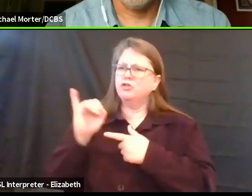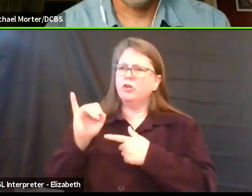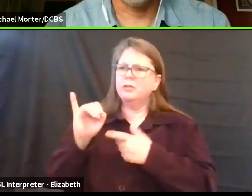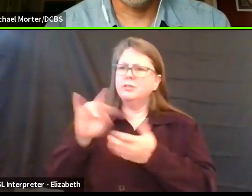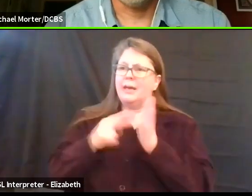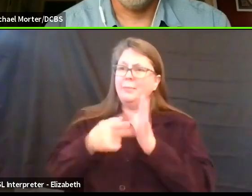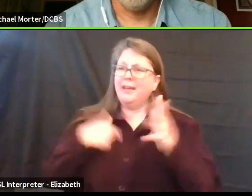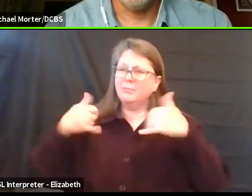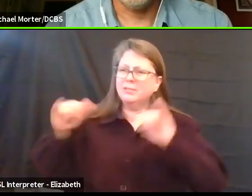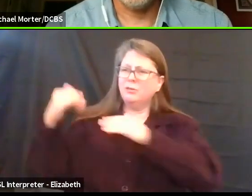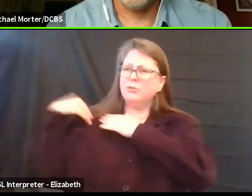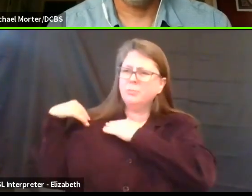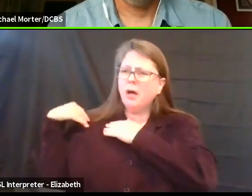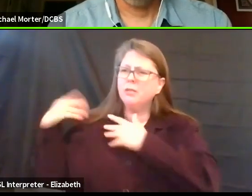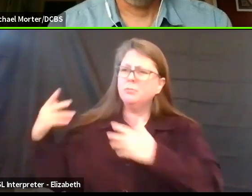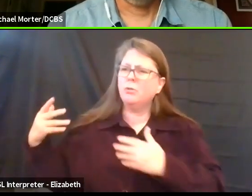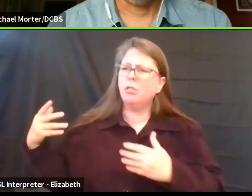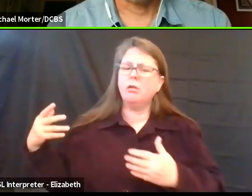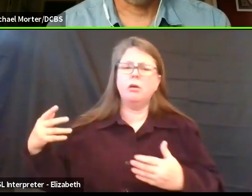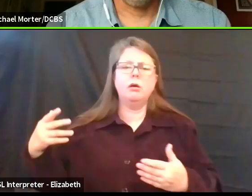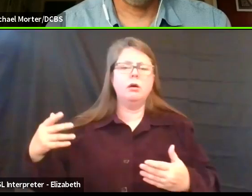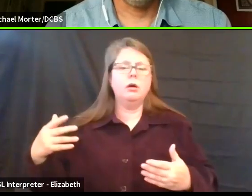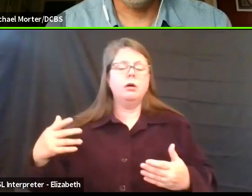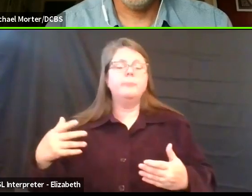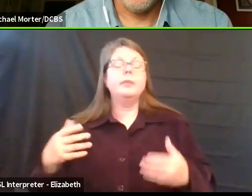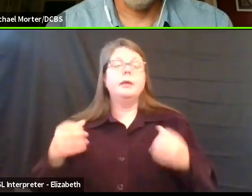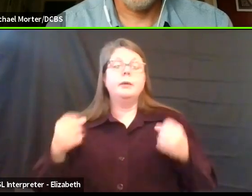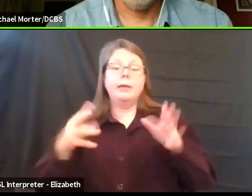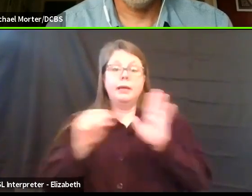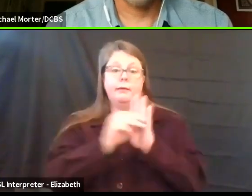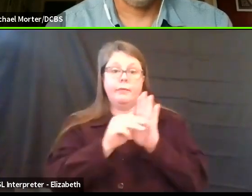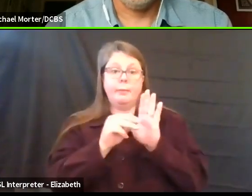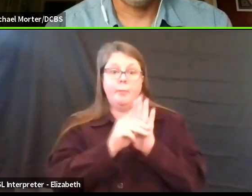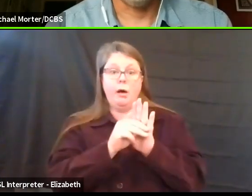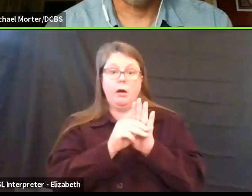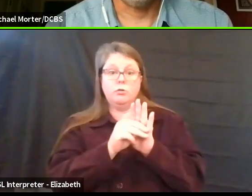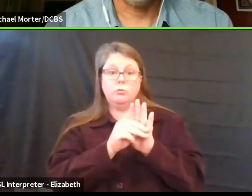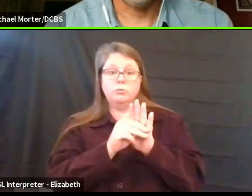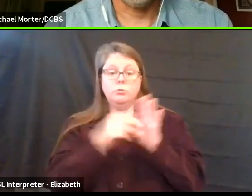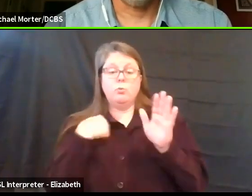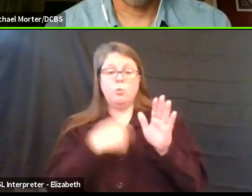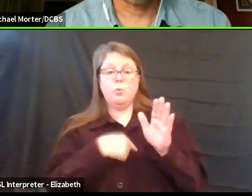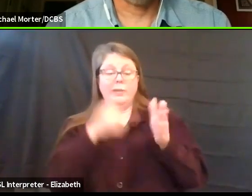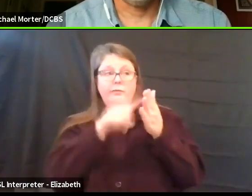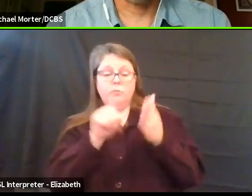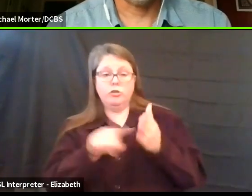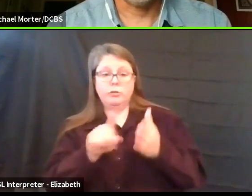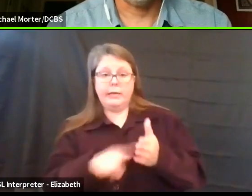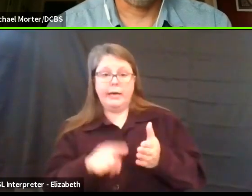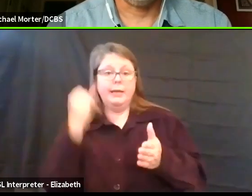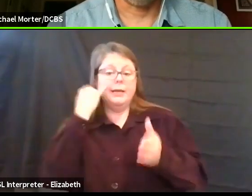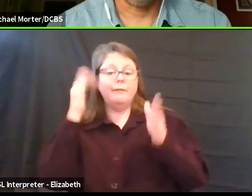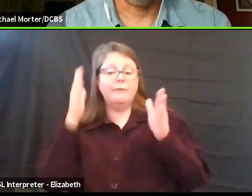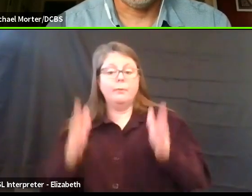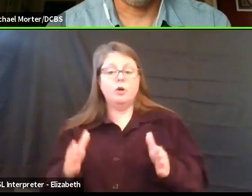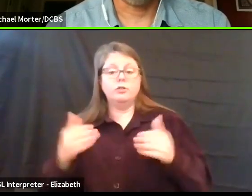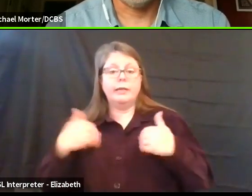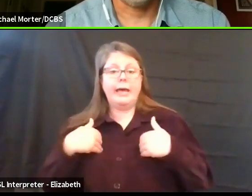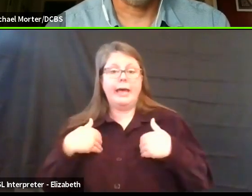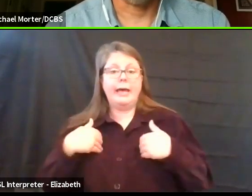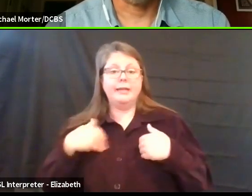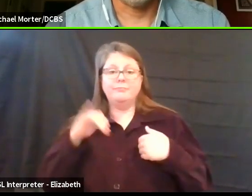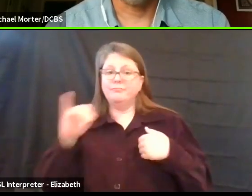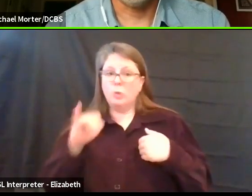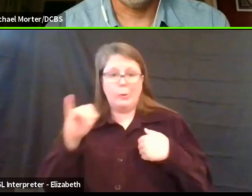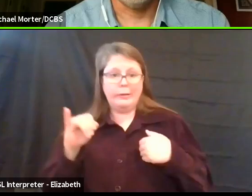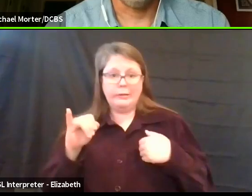of the models that we've looked at, if someone did not have coverage or they had insufficient coverage, that's not going to be an